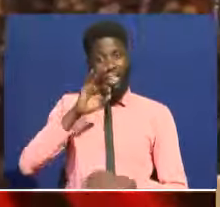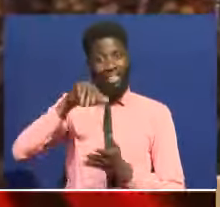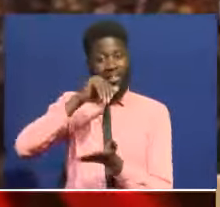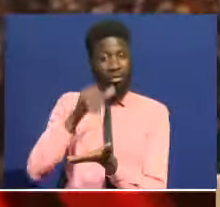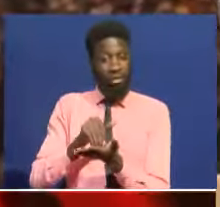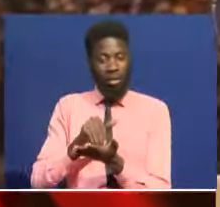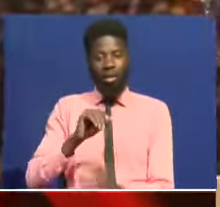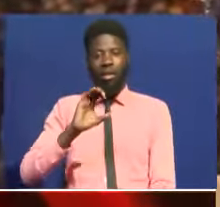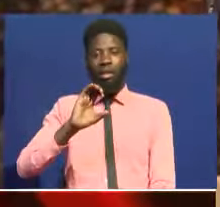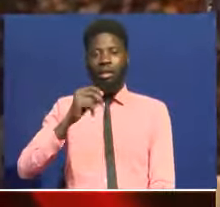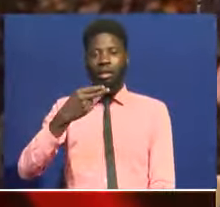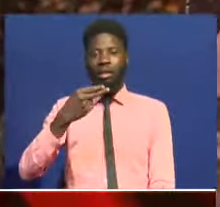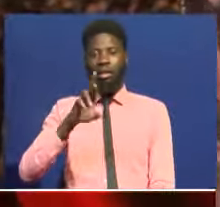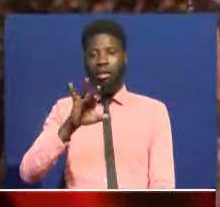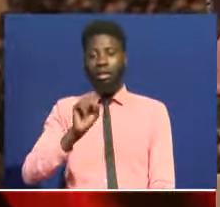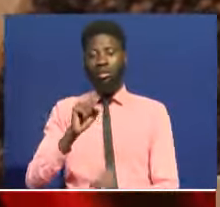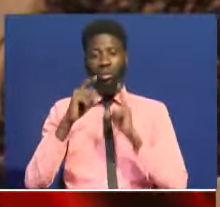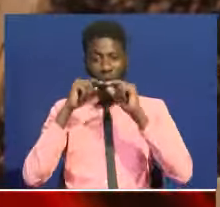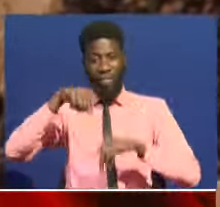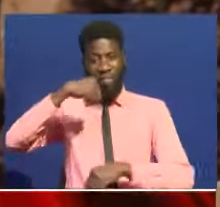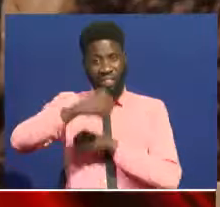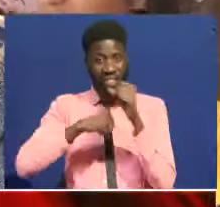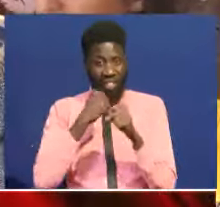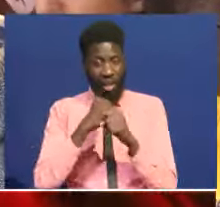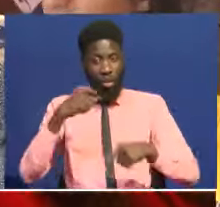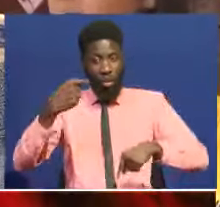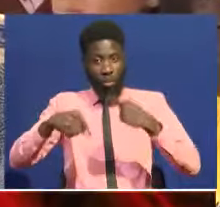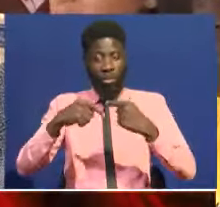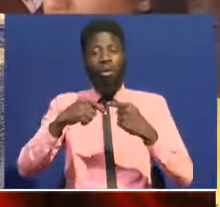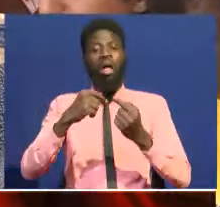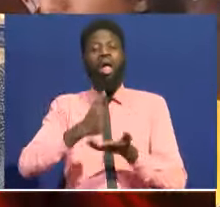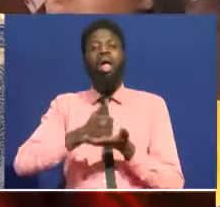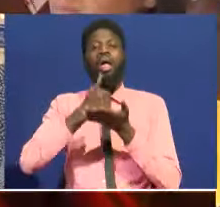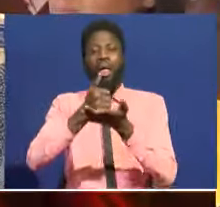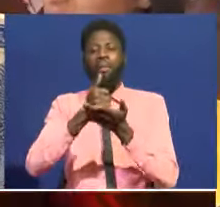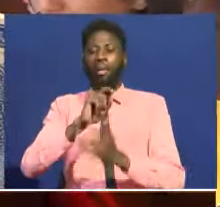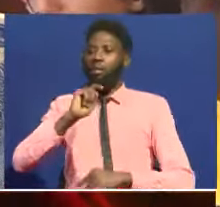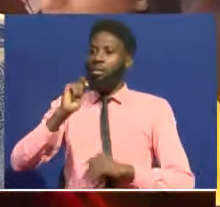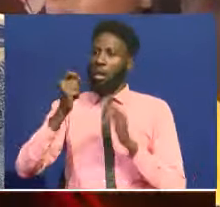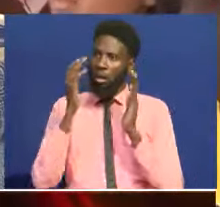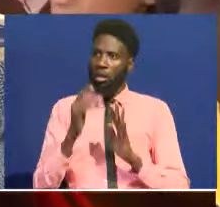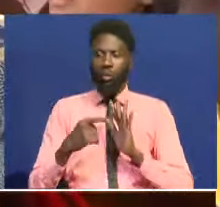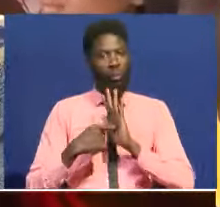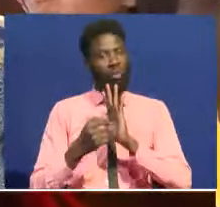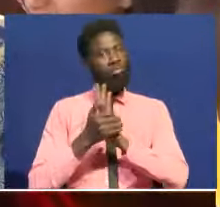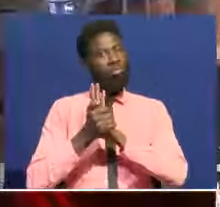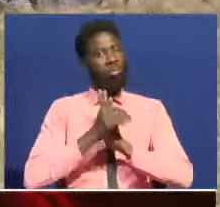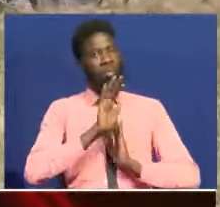competition provided a platform for Kenyans to showcase their eloquence in speaking the French language.